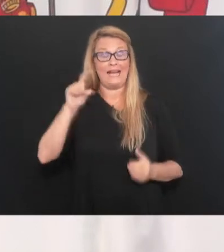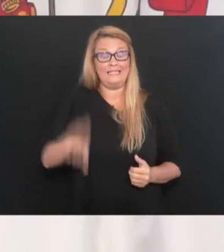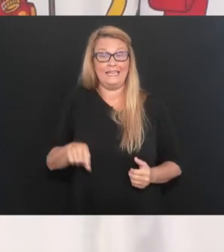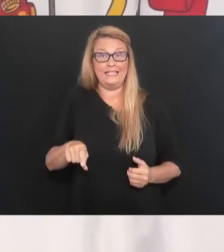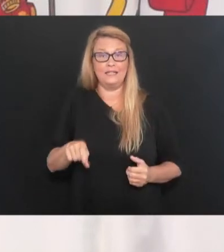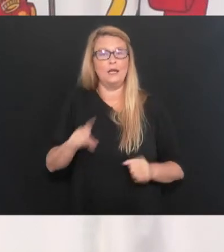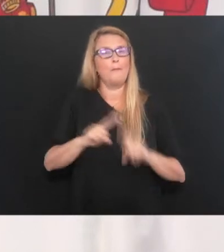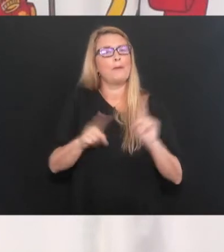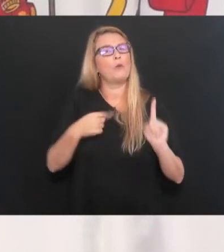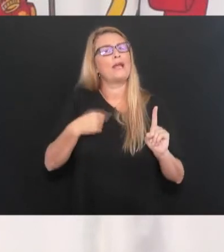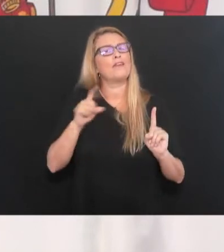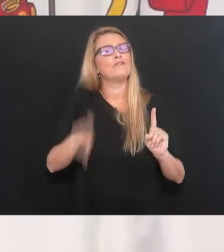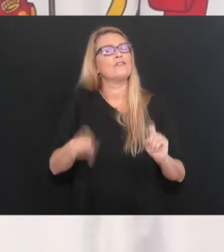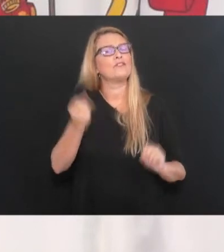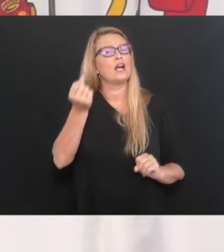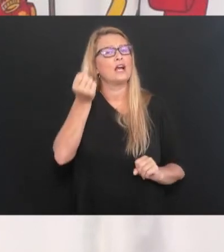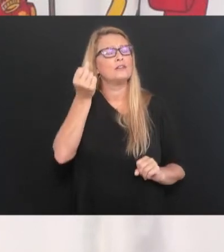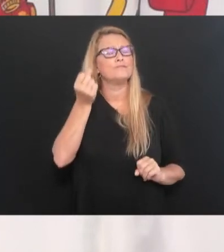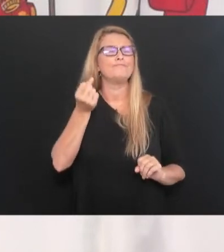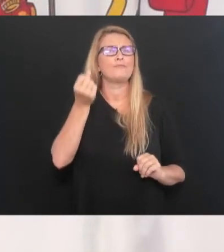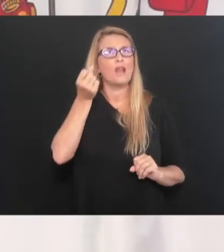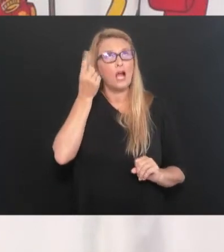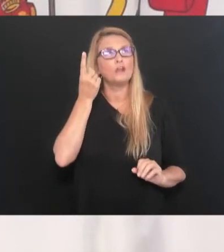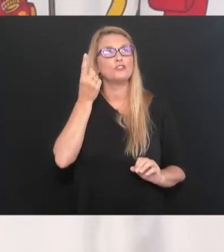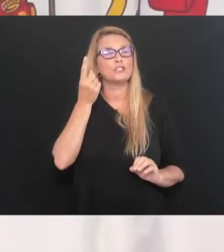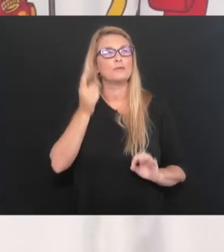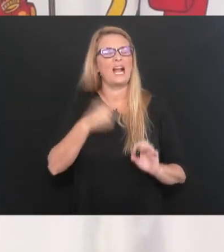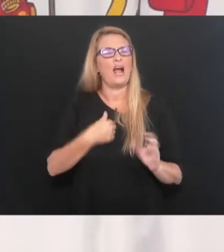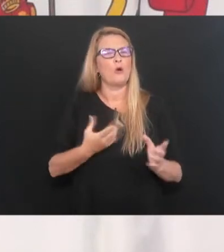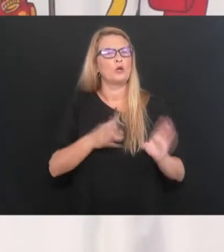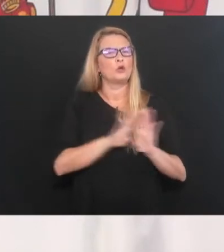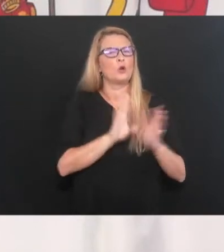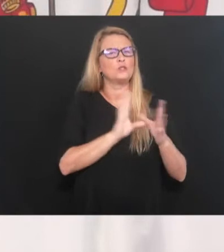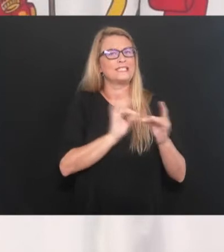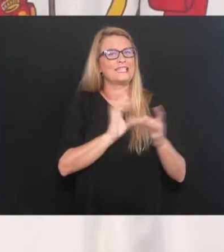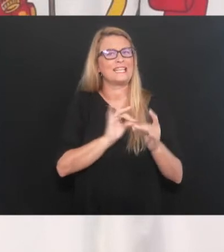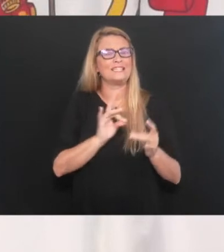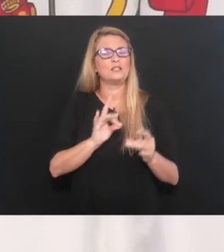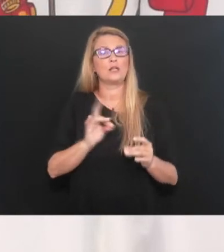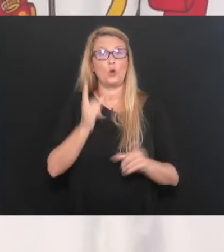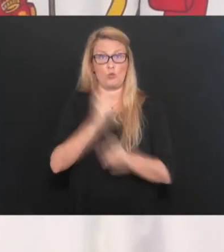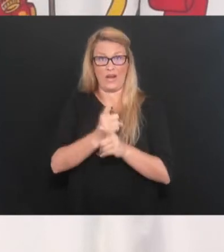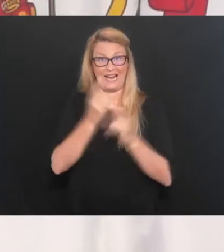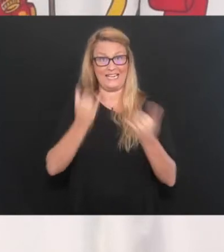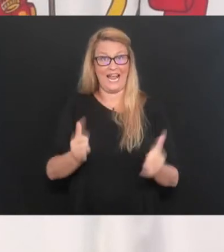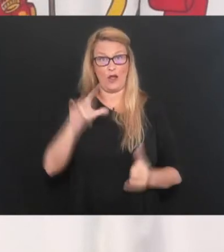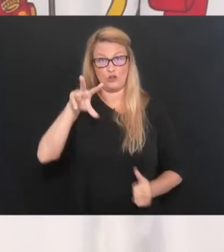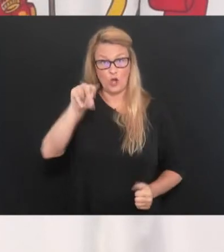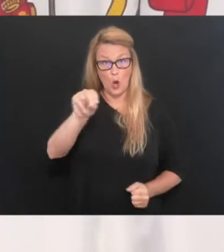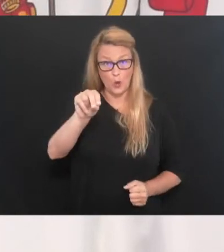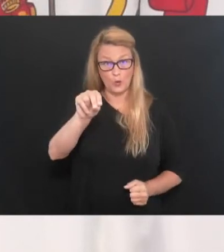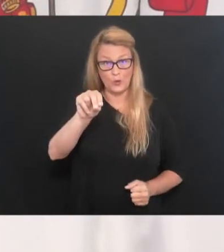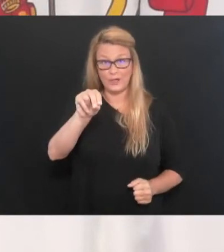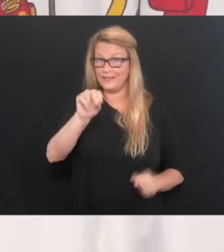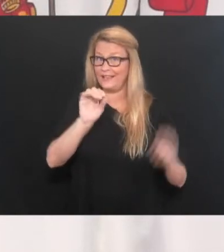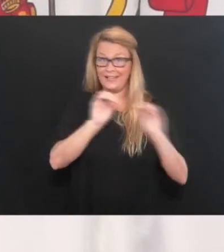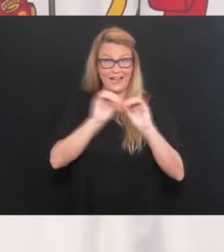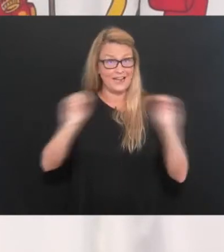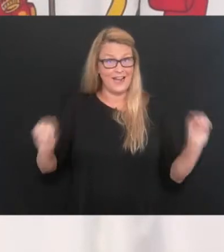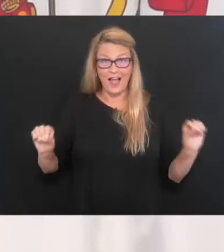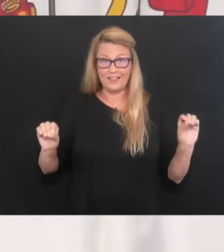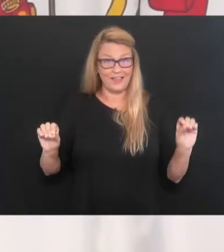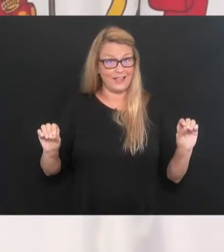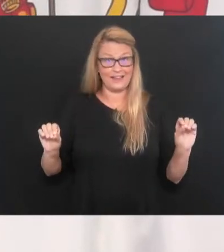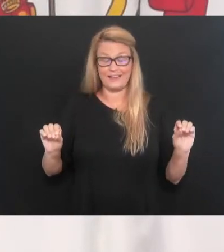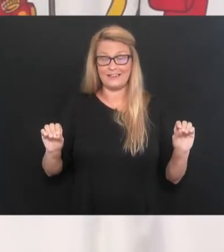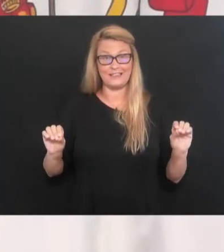understand that well, I'll say it in my closing comments, but that's all I've got, Mark. Right now, no, there's nothing that's